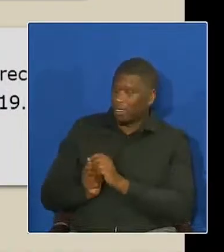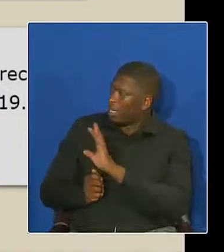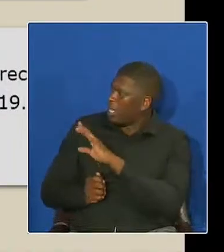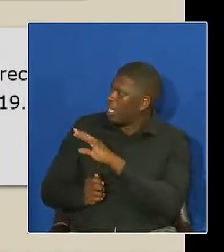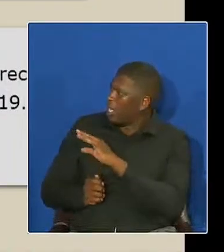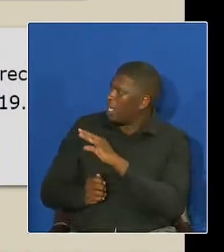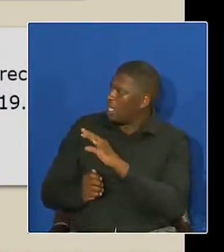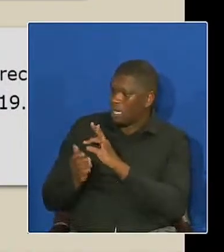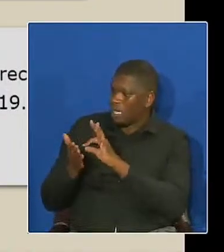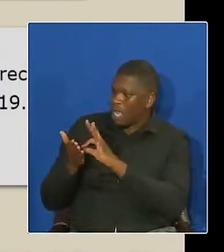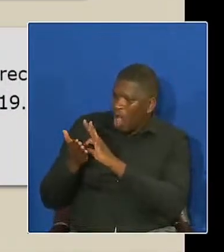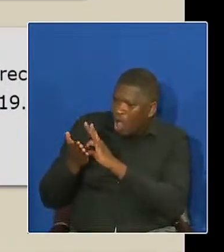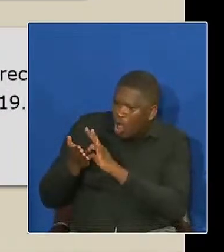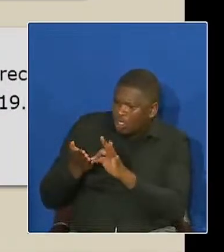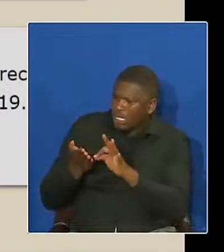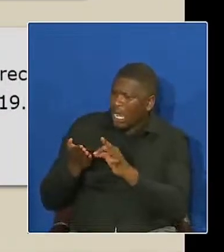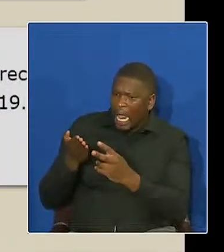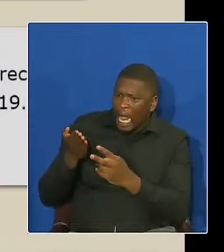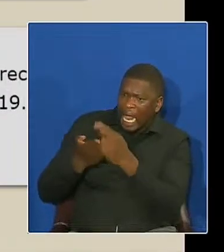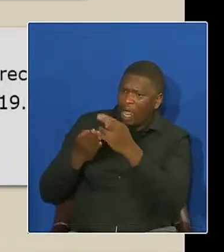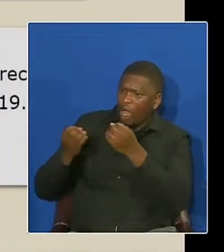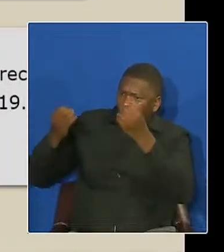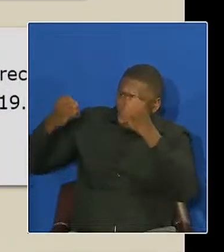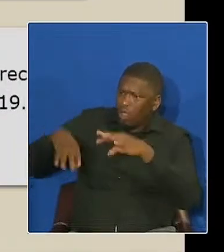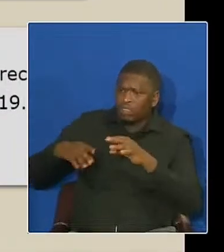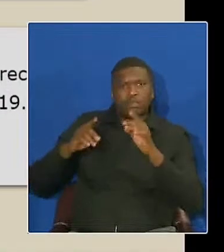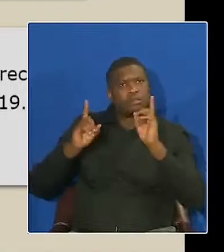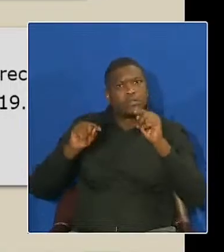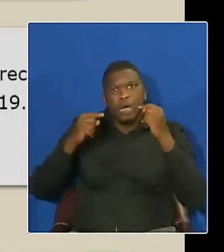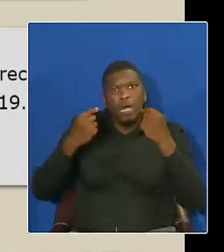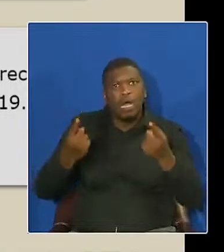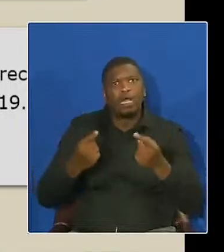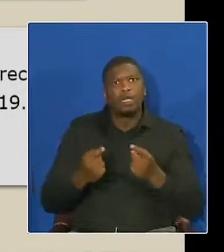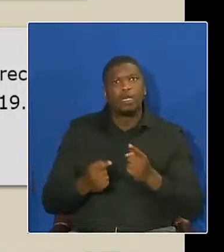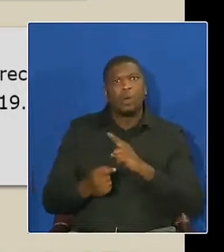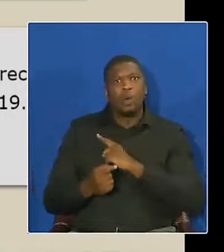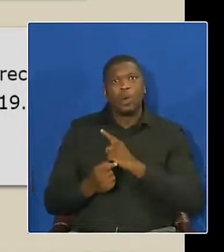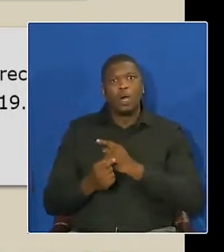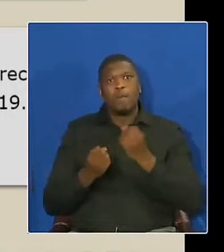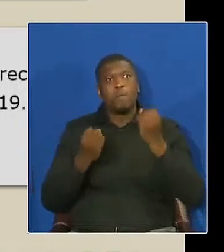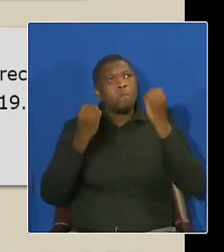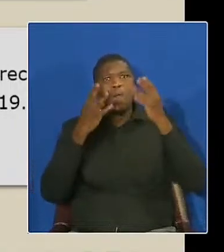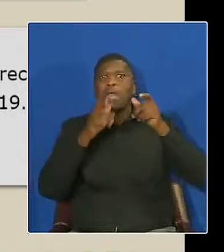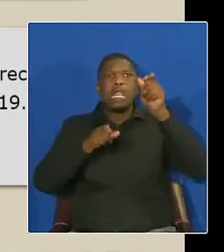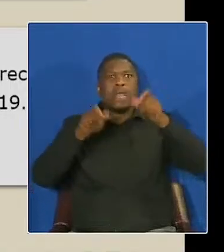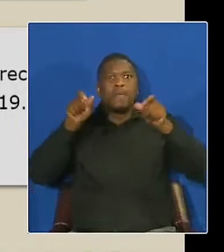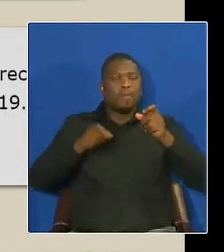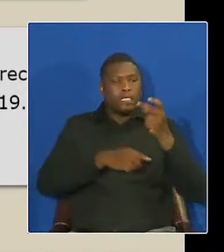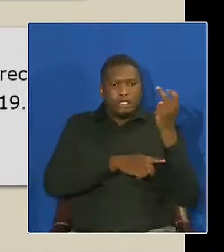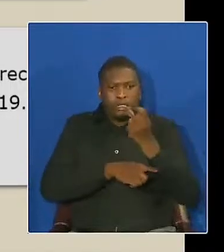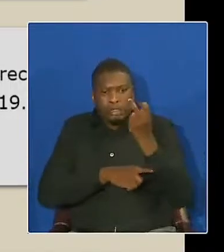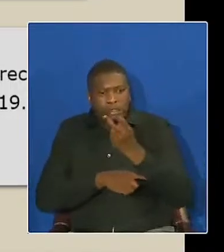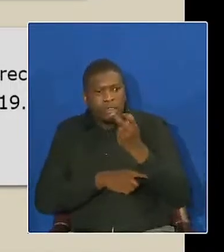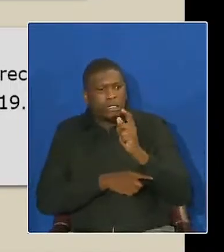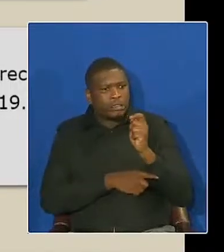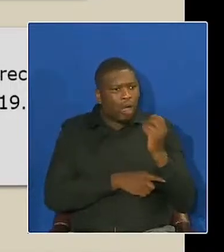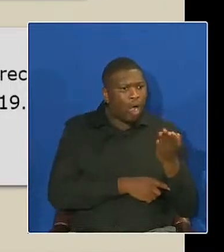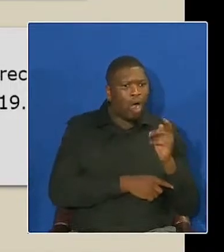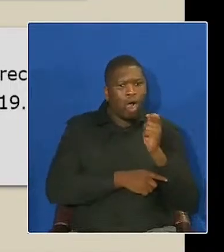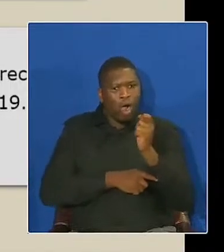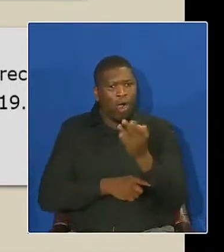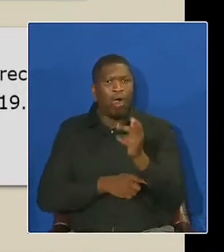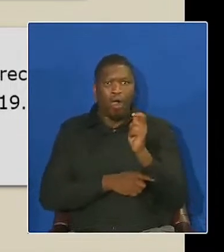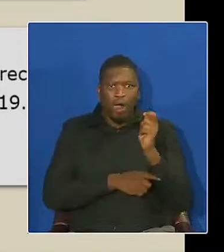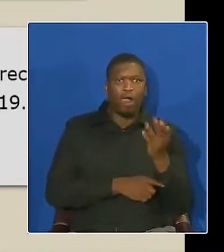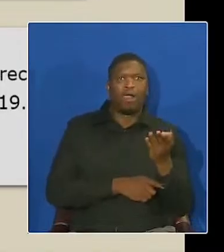lose a contract, whereas so many people are looking for tenders." That